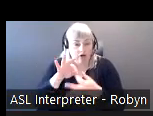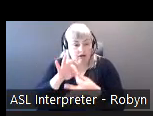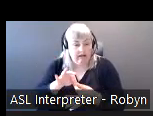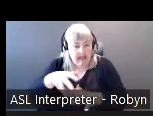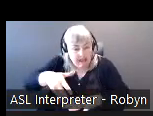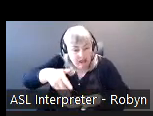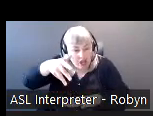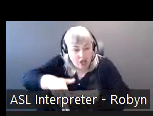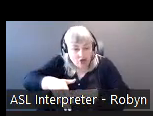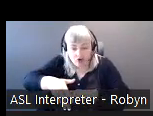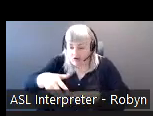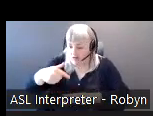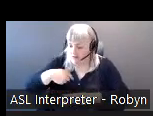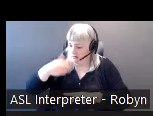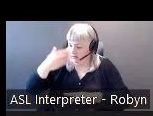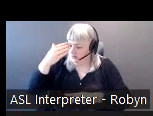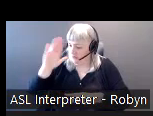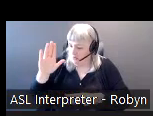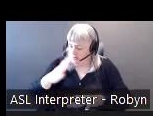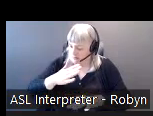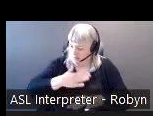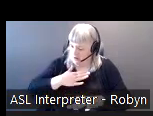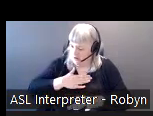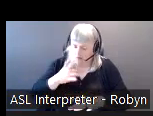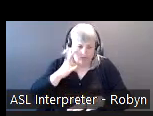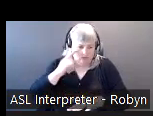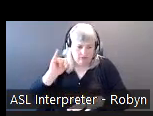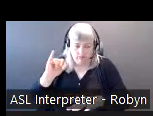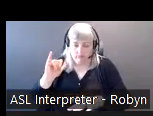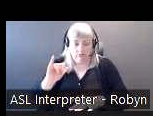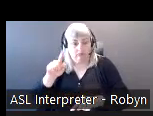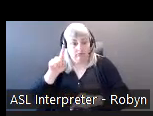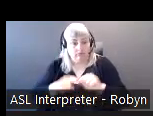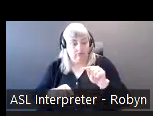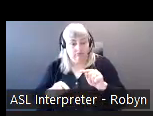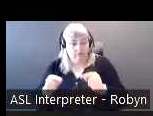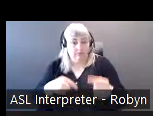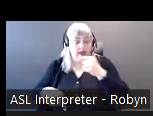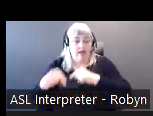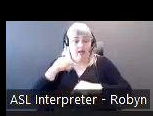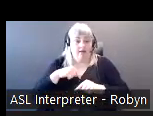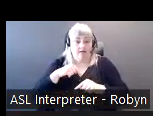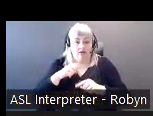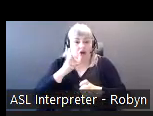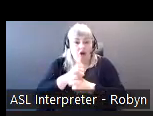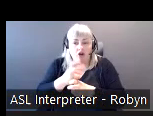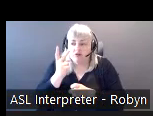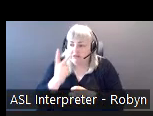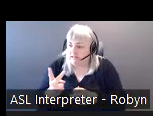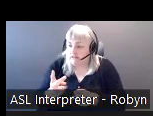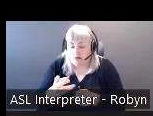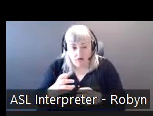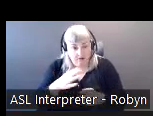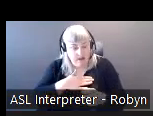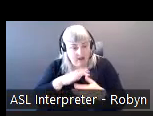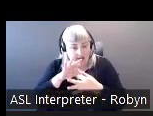don't know them, it's hard to come back to them. It's hard to know if they're not there anymore. It's hard to know how do you come